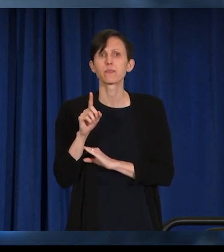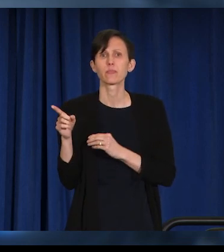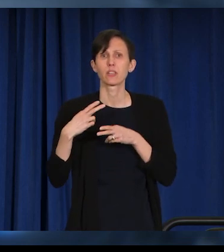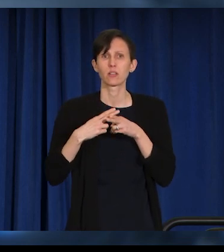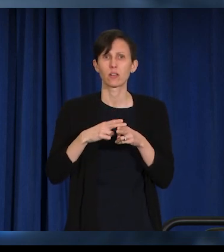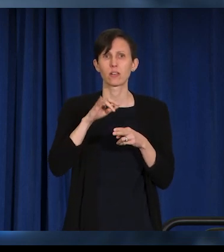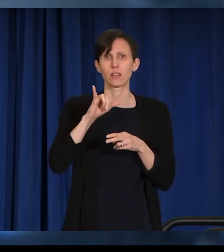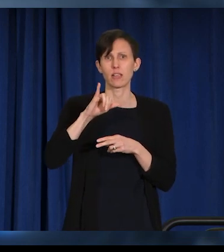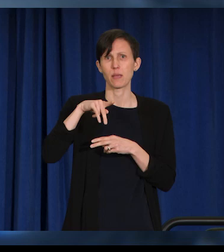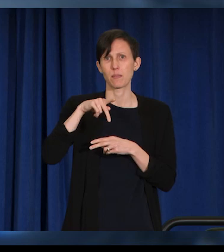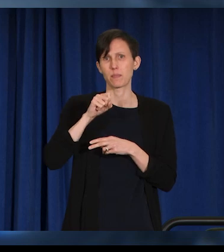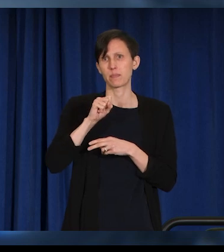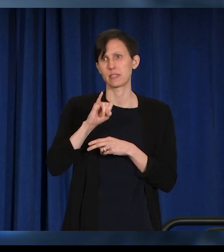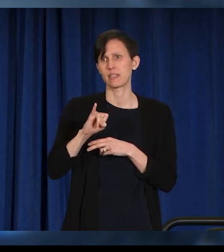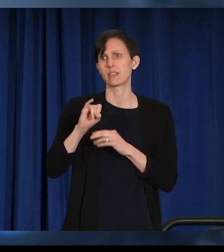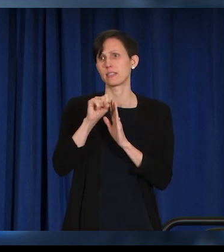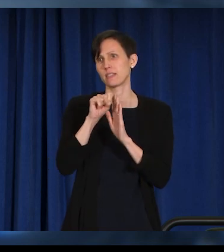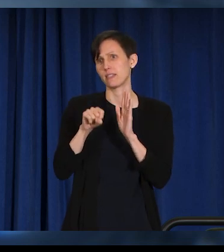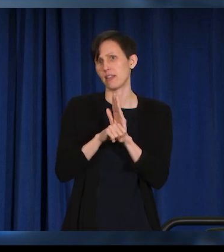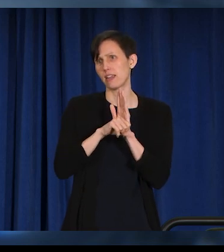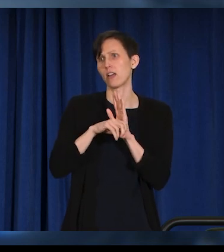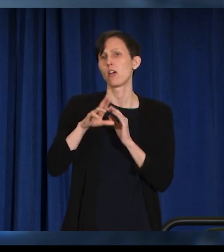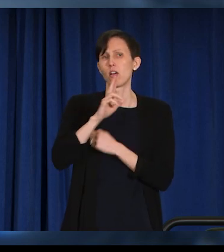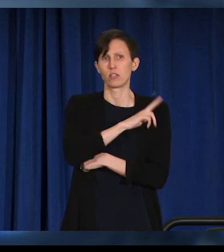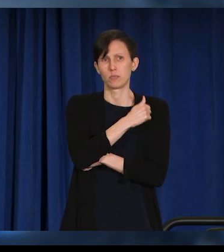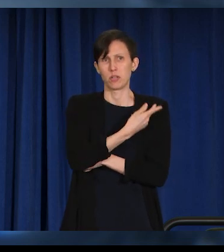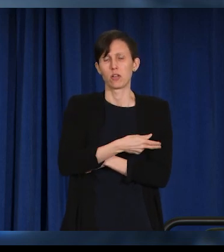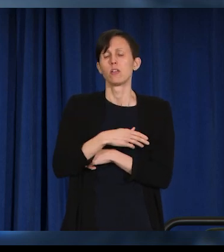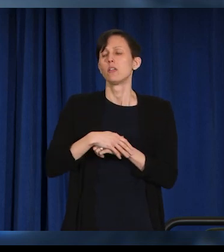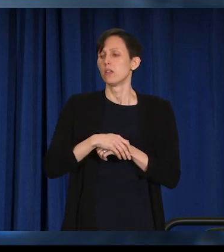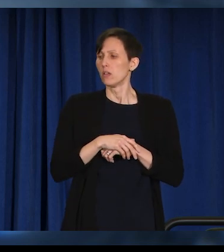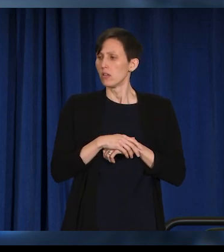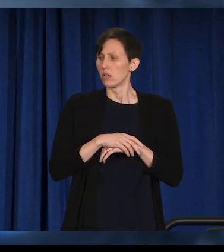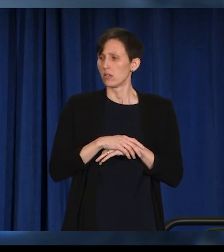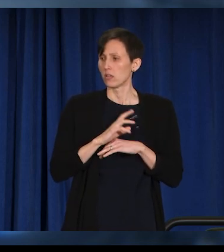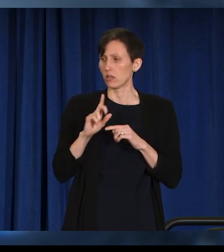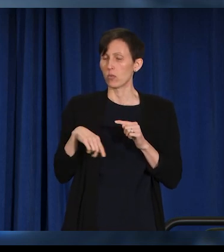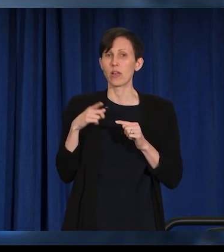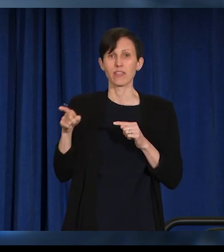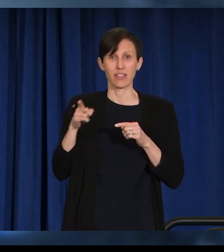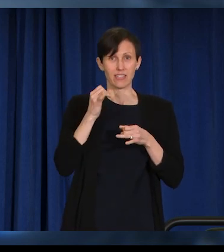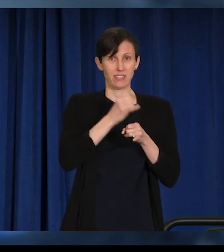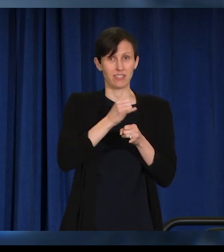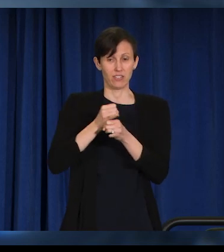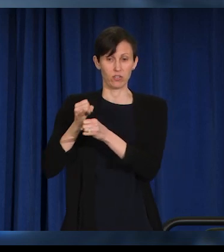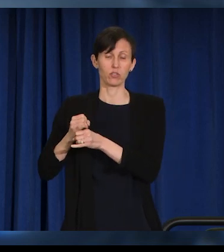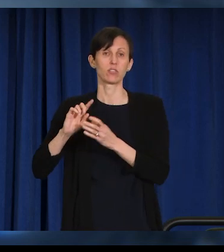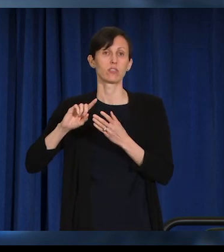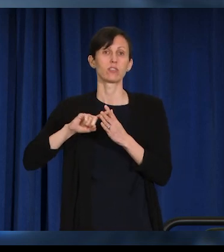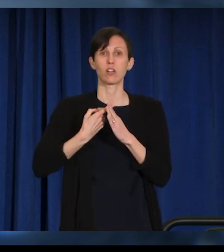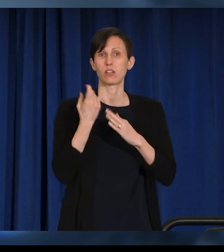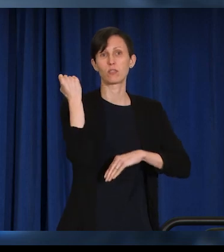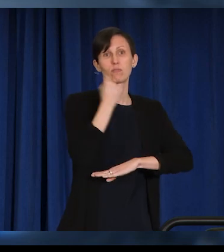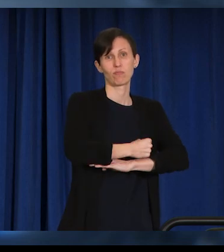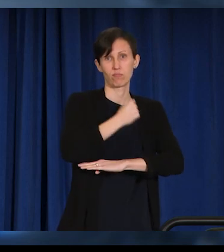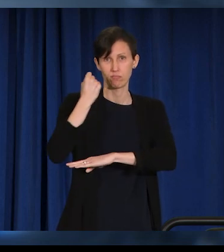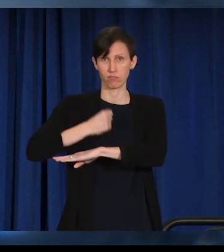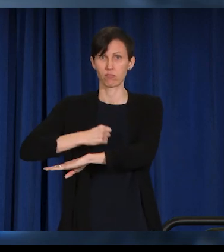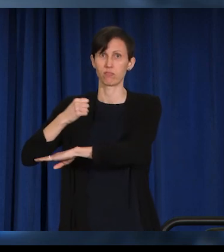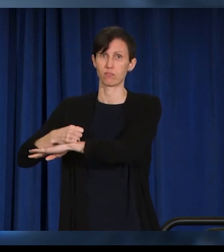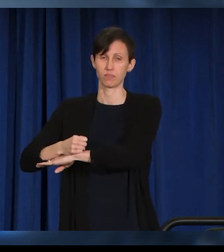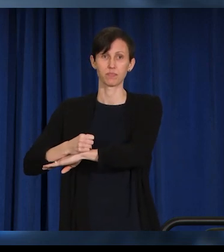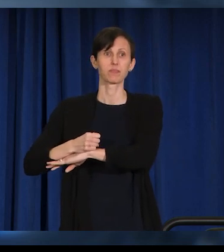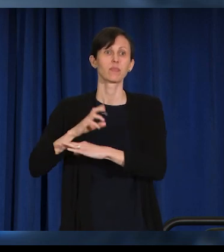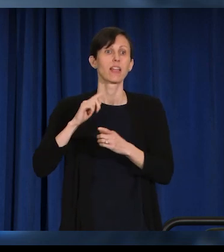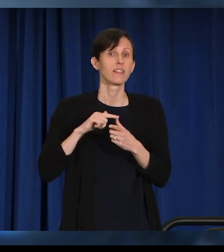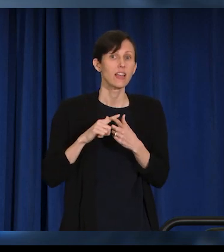the Ypsi State Hospital, or Ypsilanti State Hospital. Once these institutions started closing, support requirements would fall on